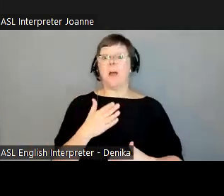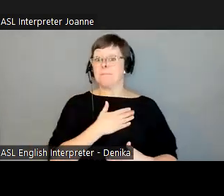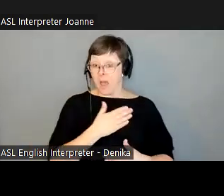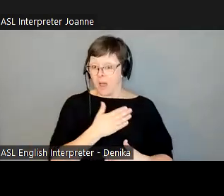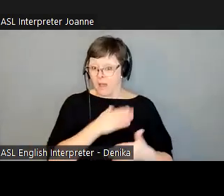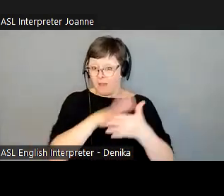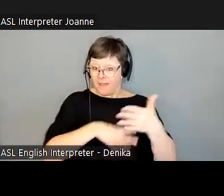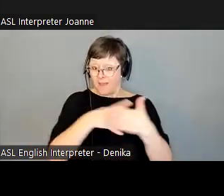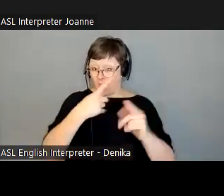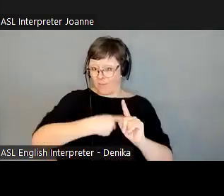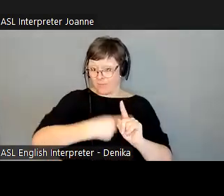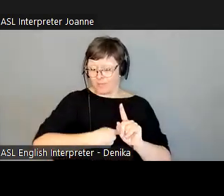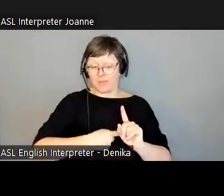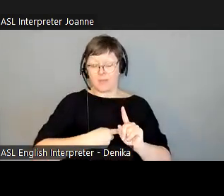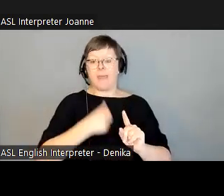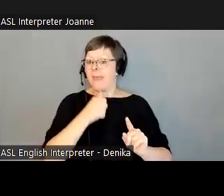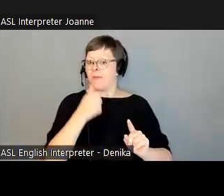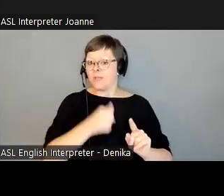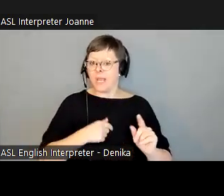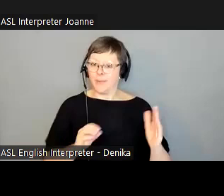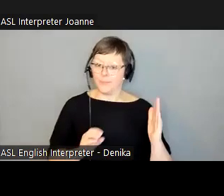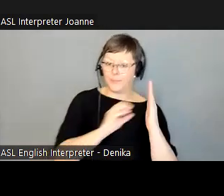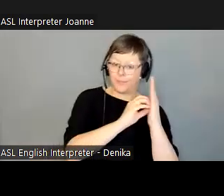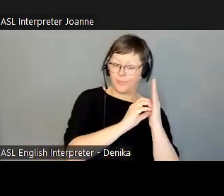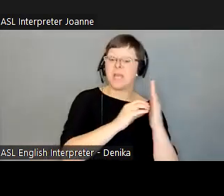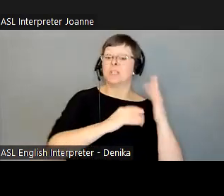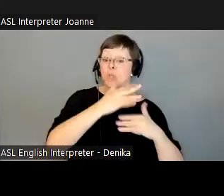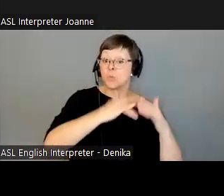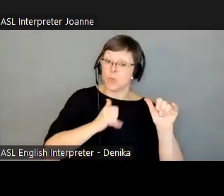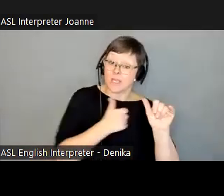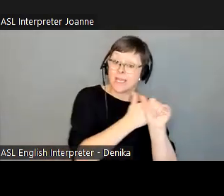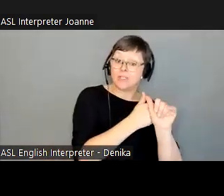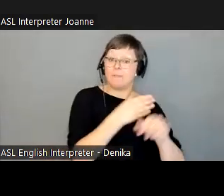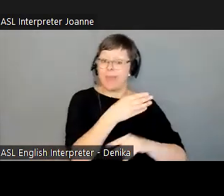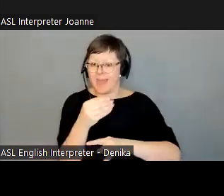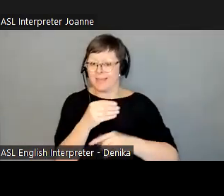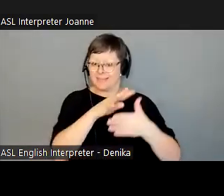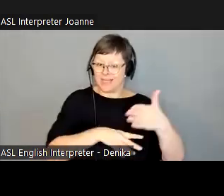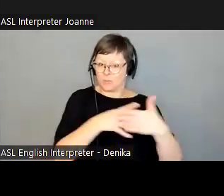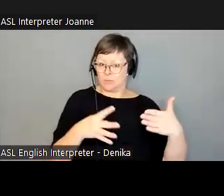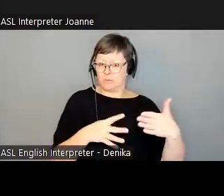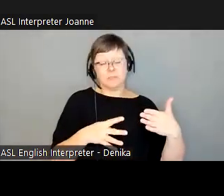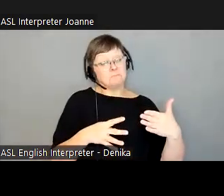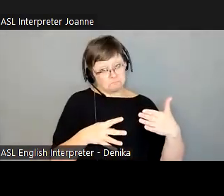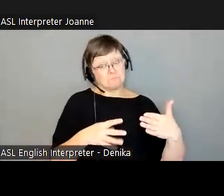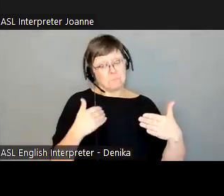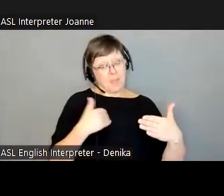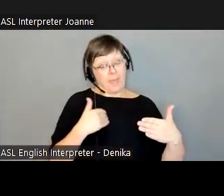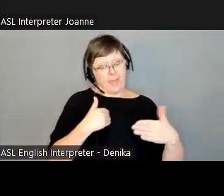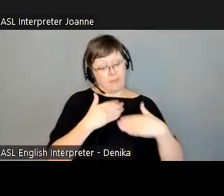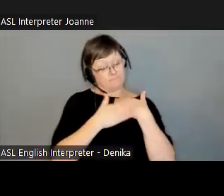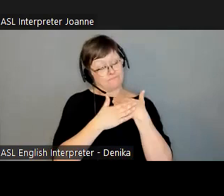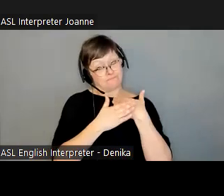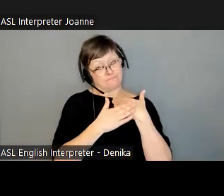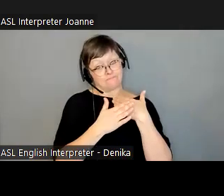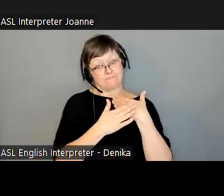calendar every day that says social catch up and scheduling. So I have a little reminder for myself. I keep it to